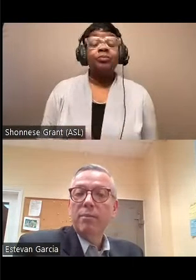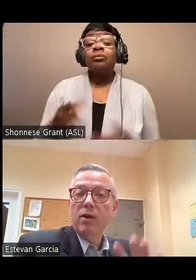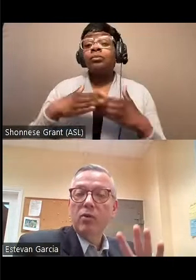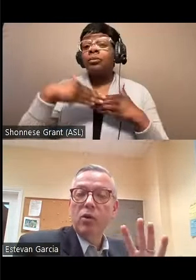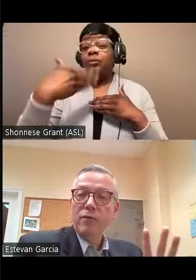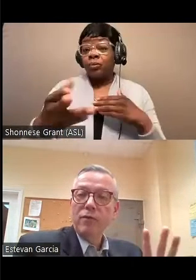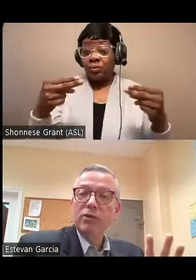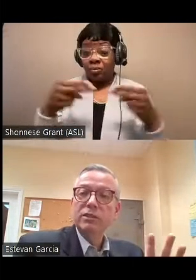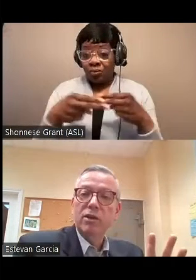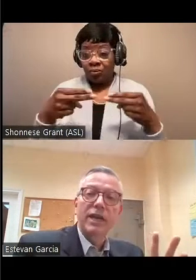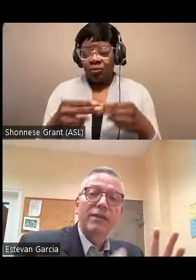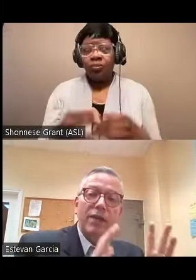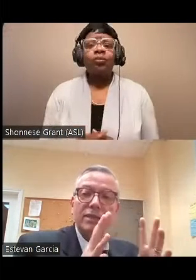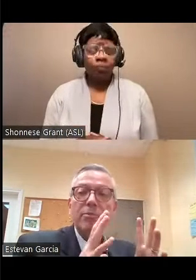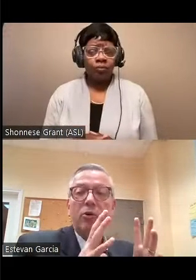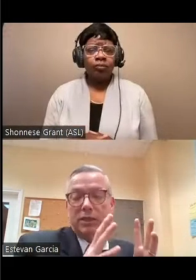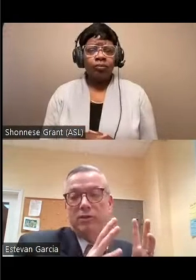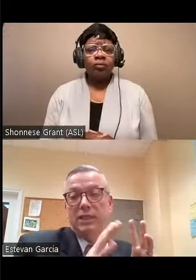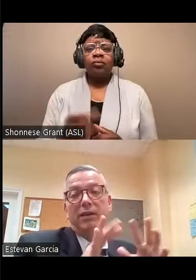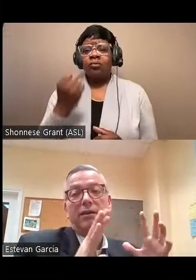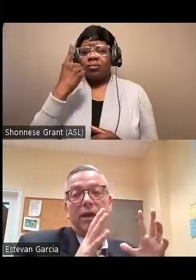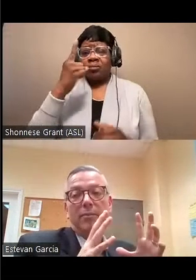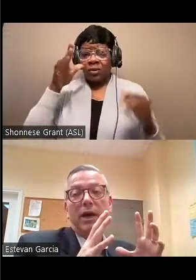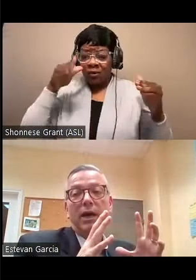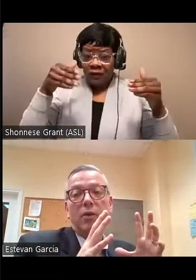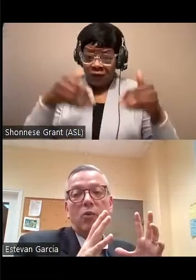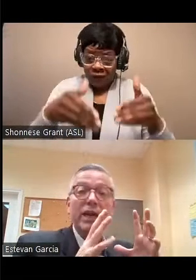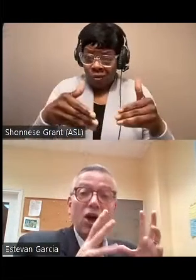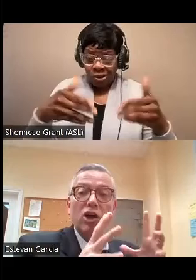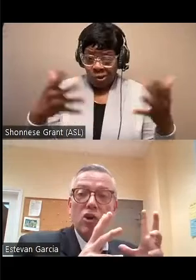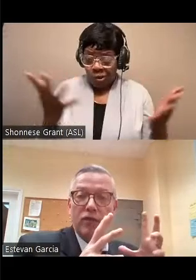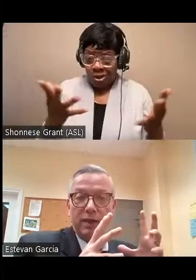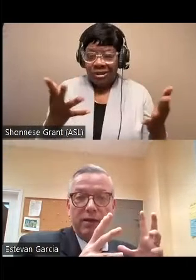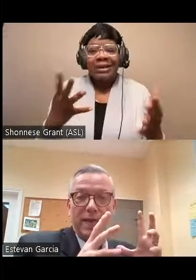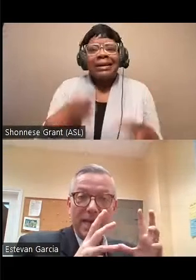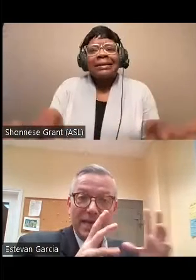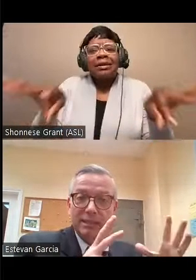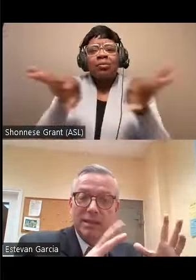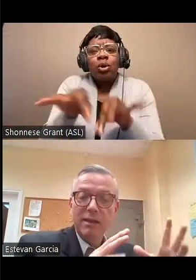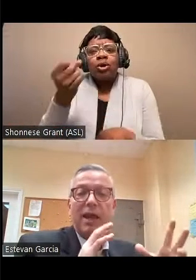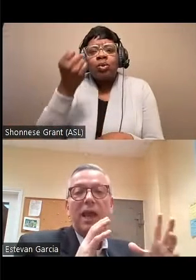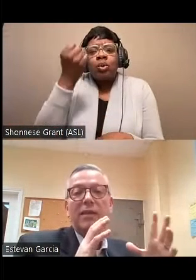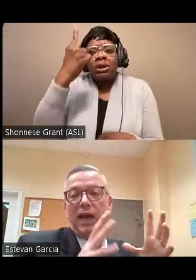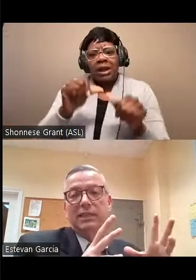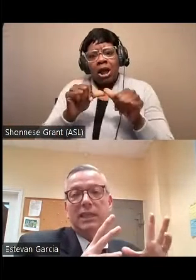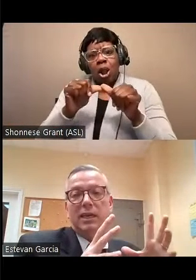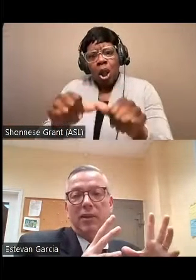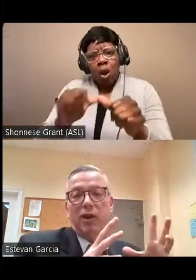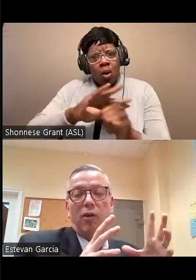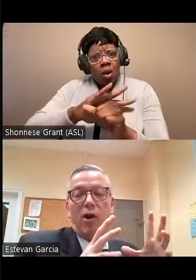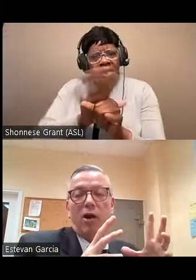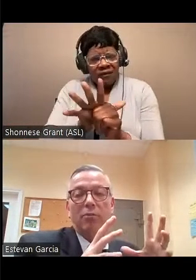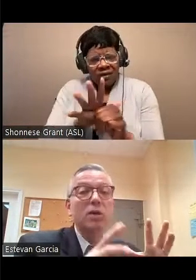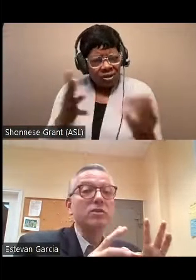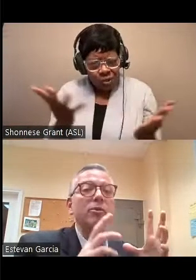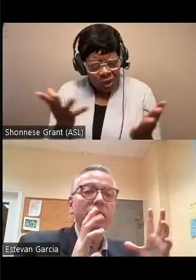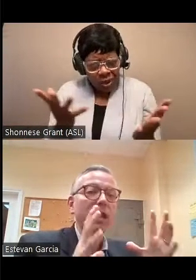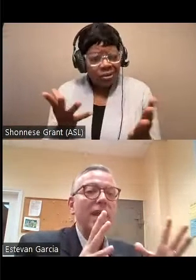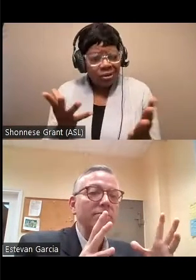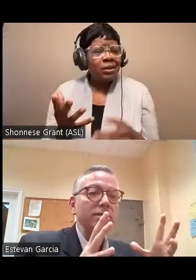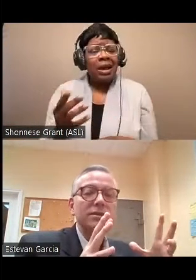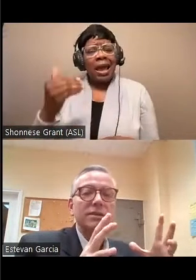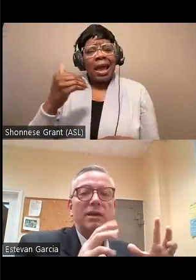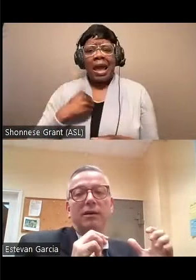So what we'll focus on, I think, is important to understand what long COVID is, and the idea that there are